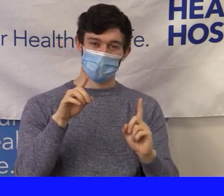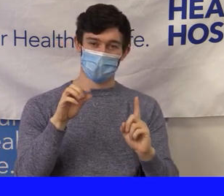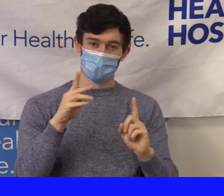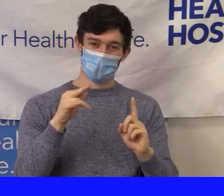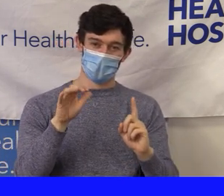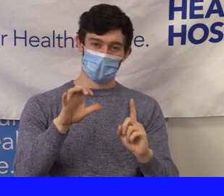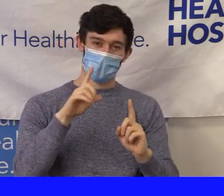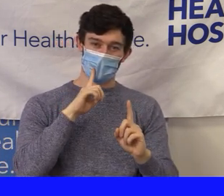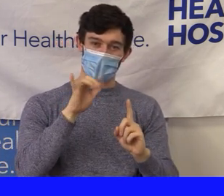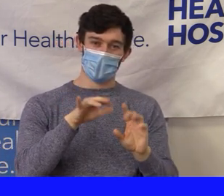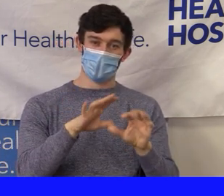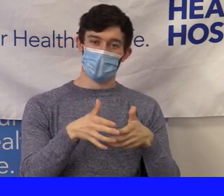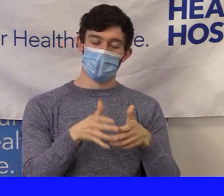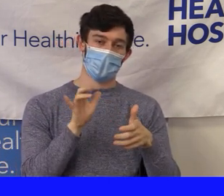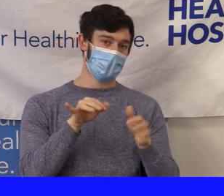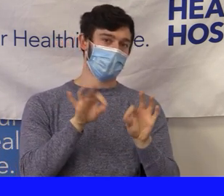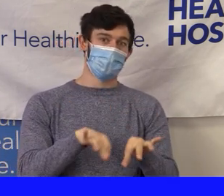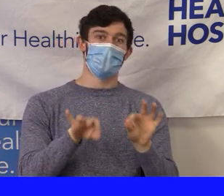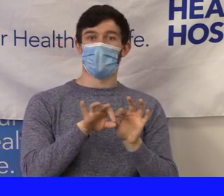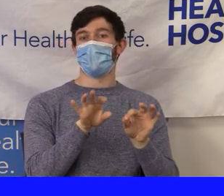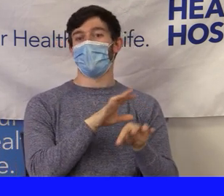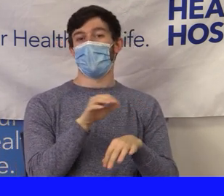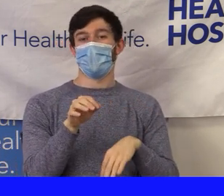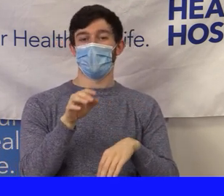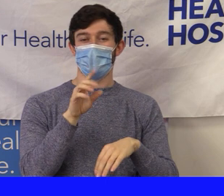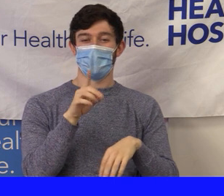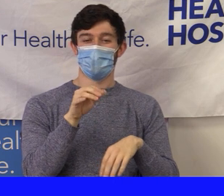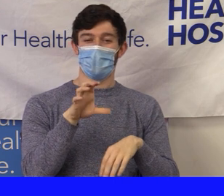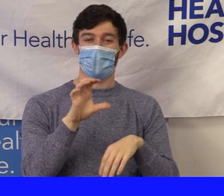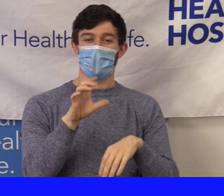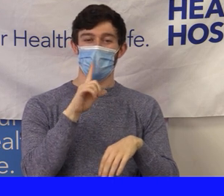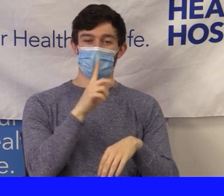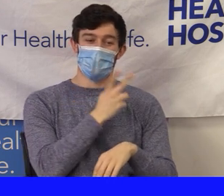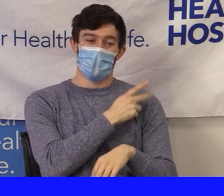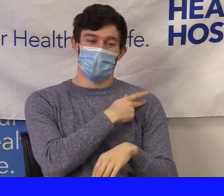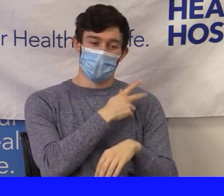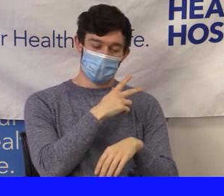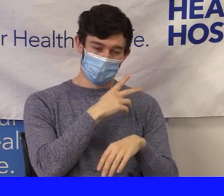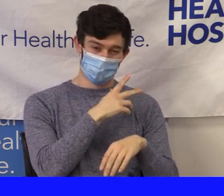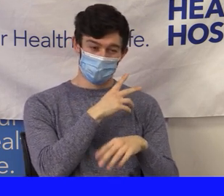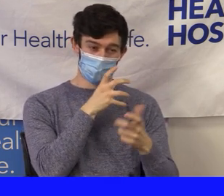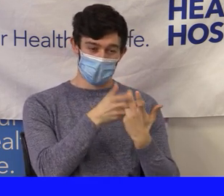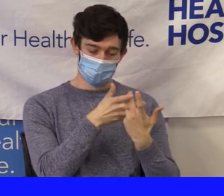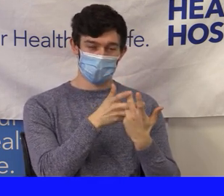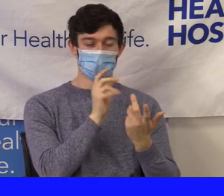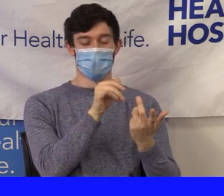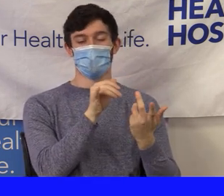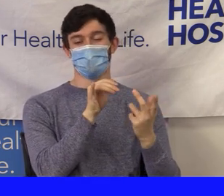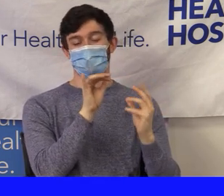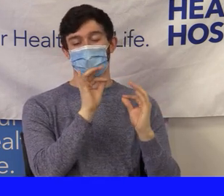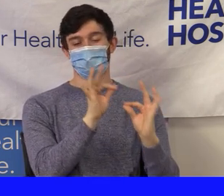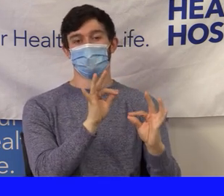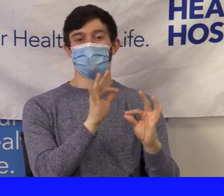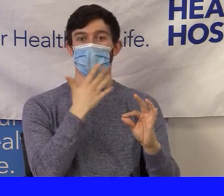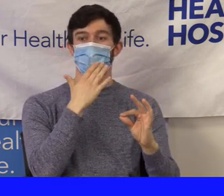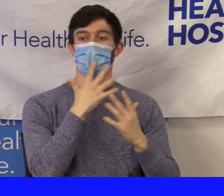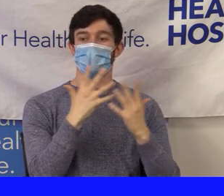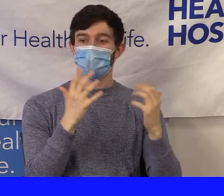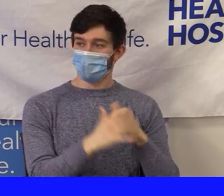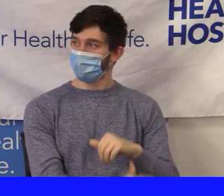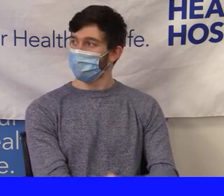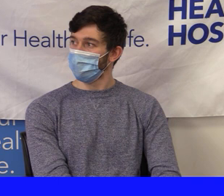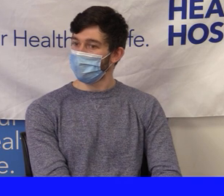group and the demographics of your patients. And again, thank you so much. Another Victor